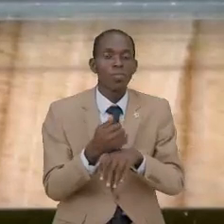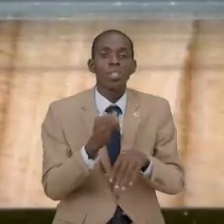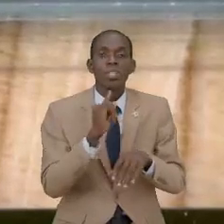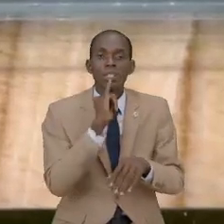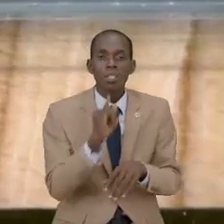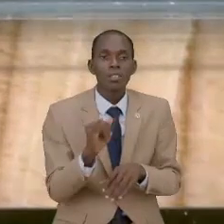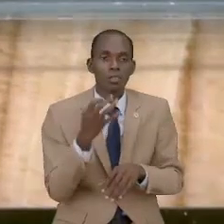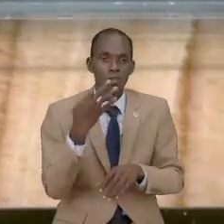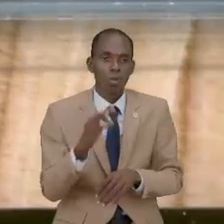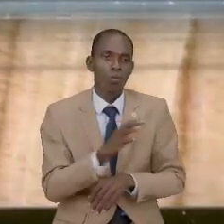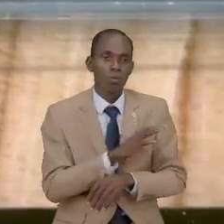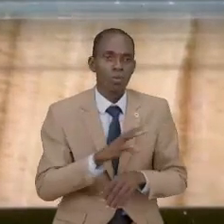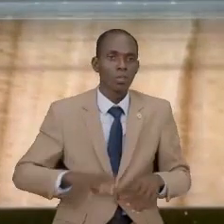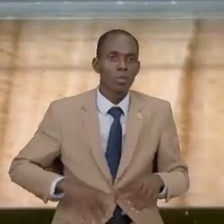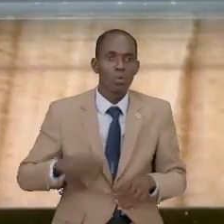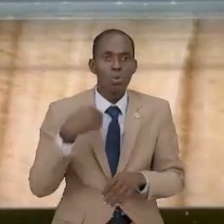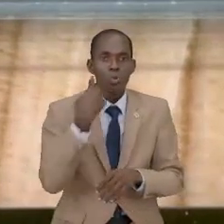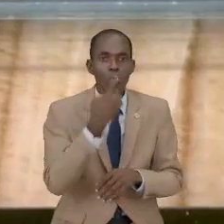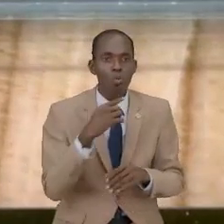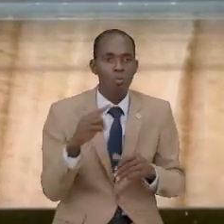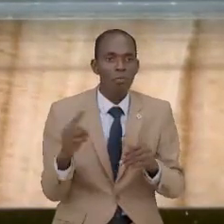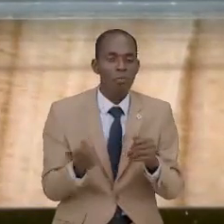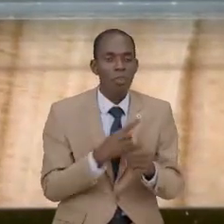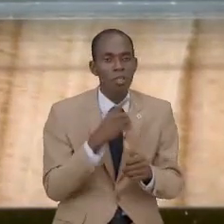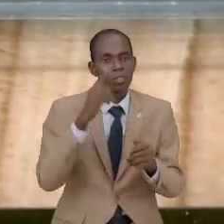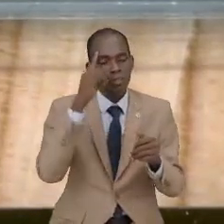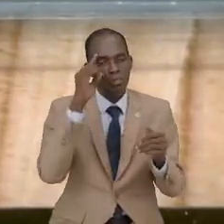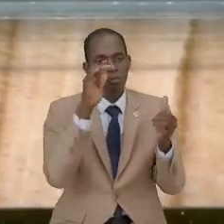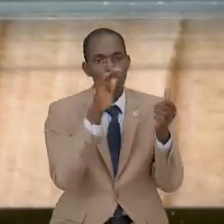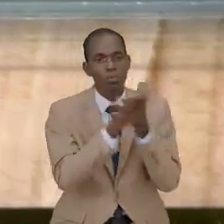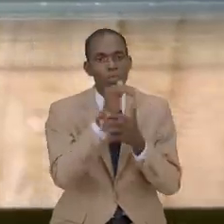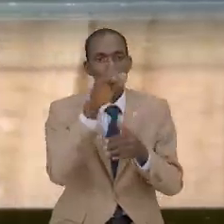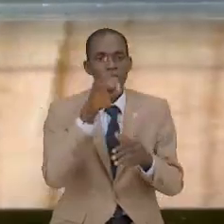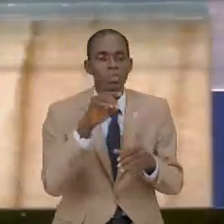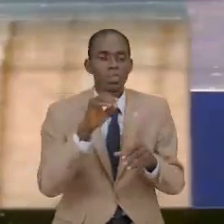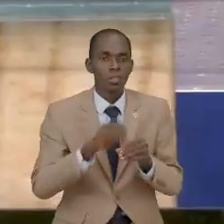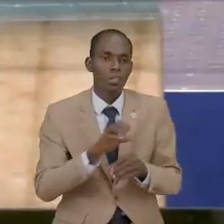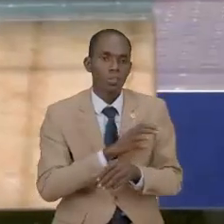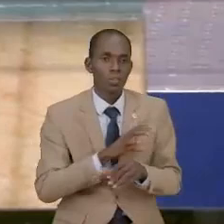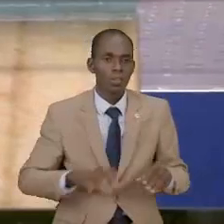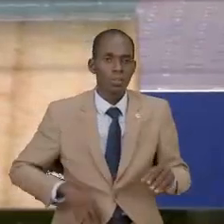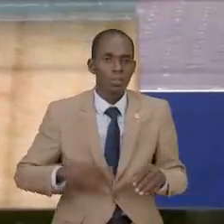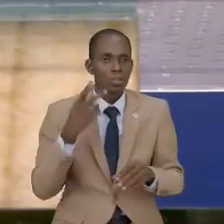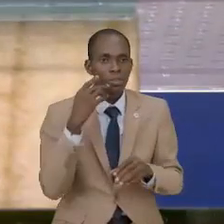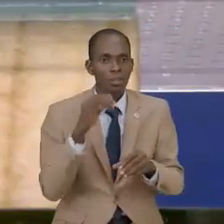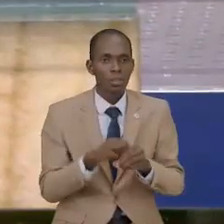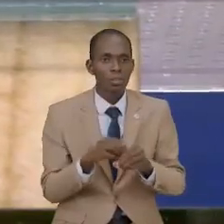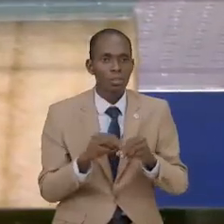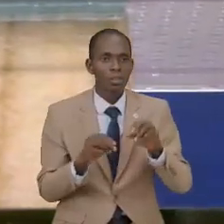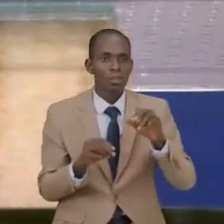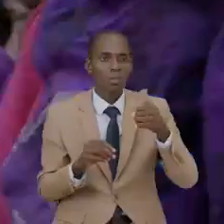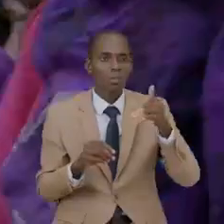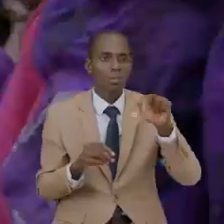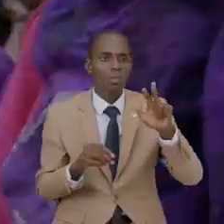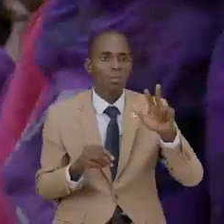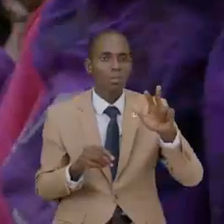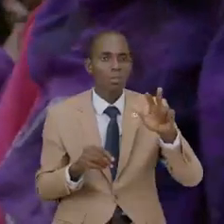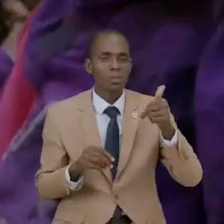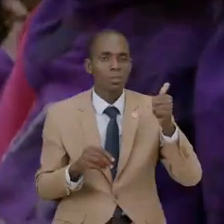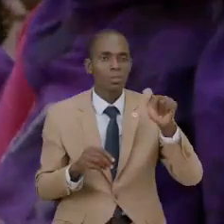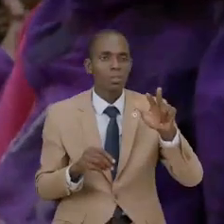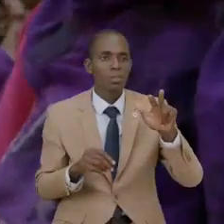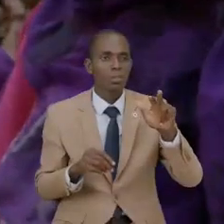Christ, who first trusted in Christ. Verse 13, in verse